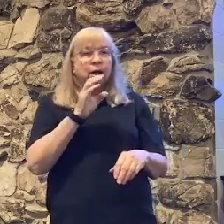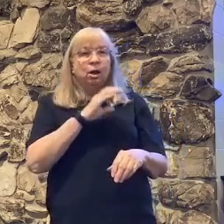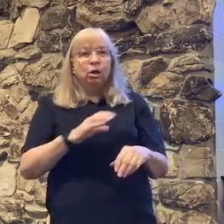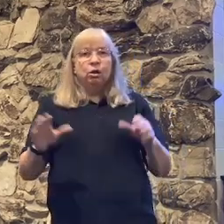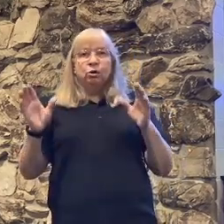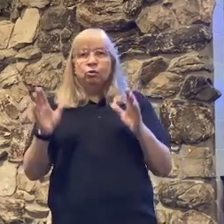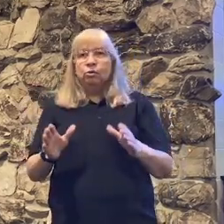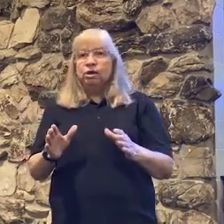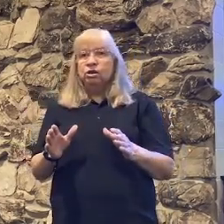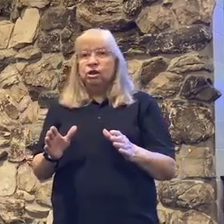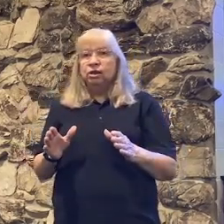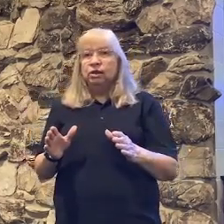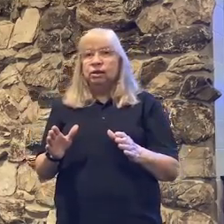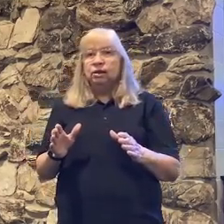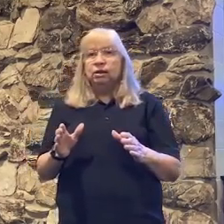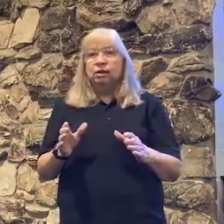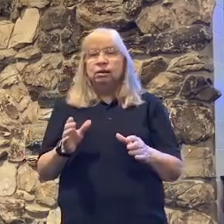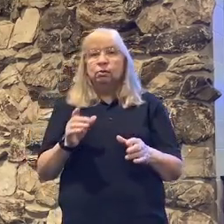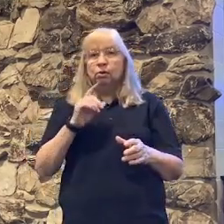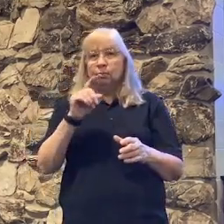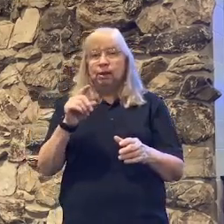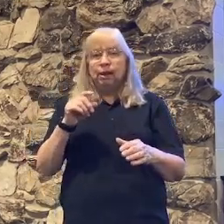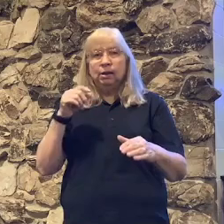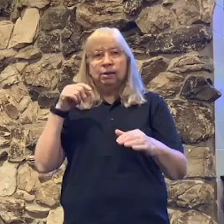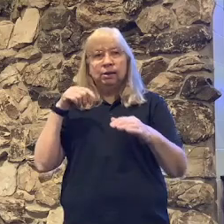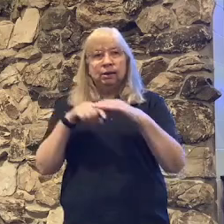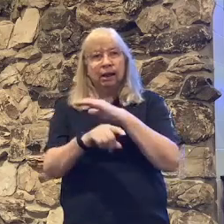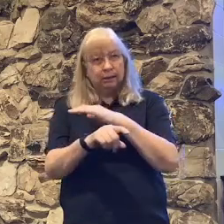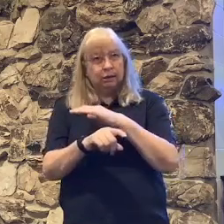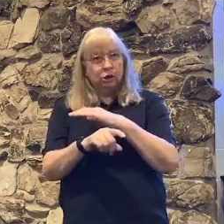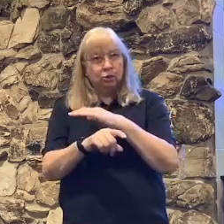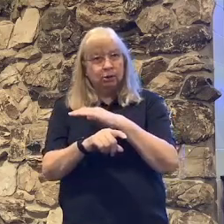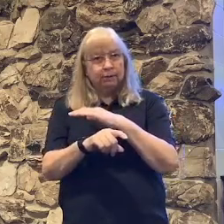Christians were being executed.